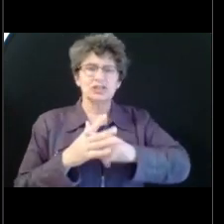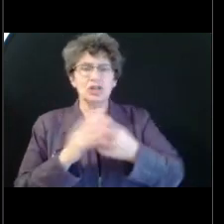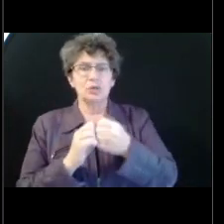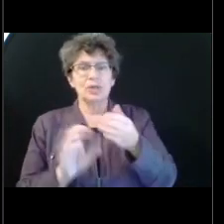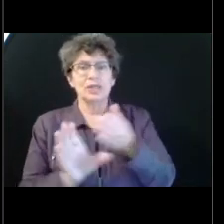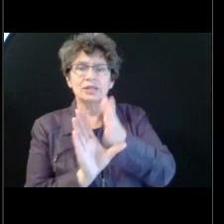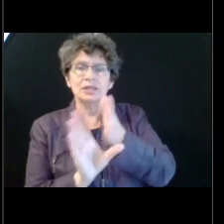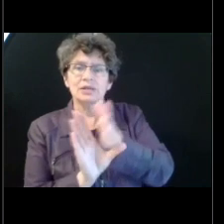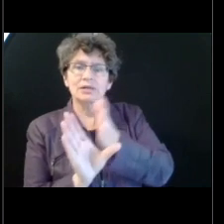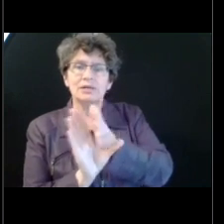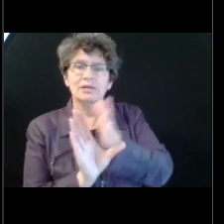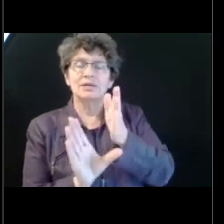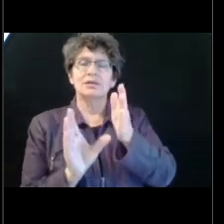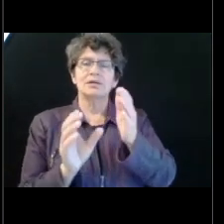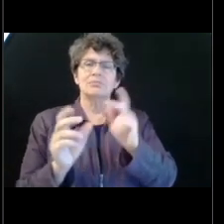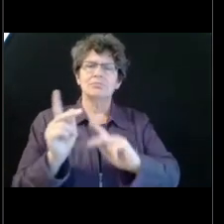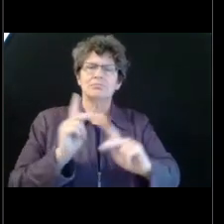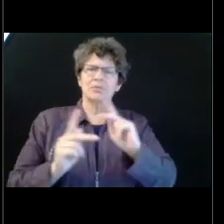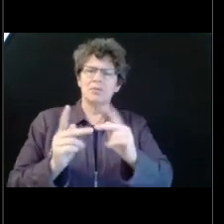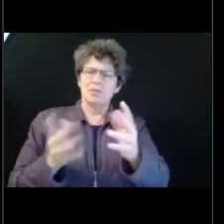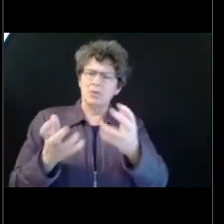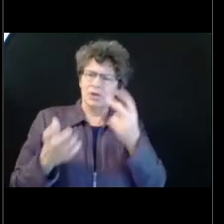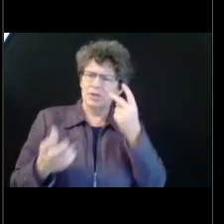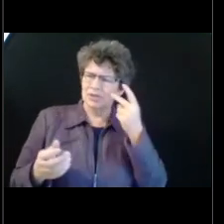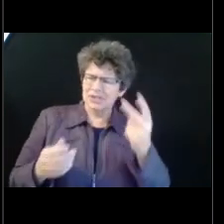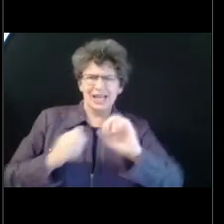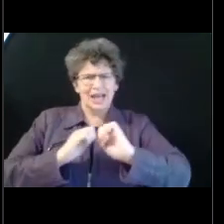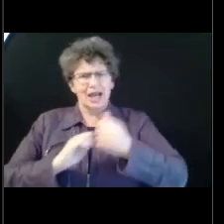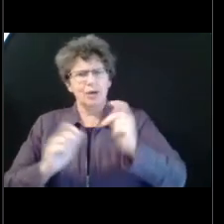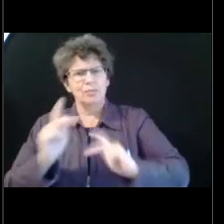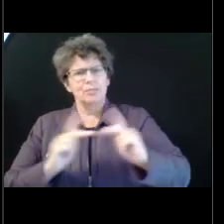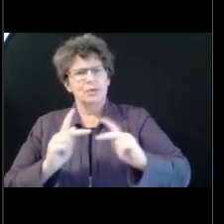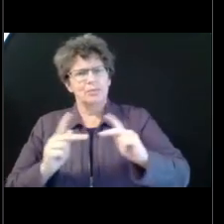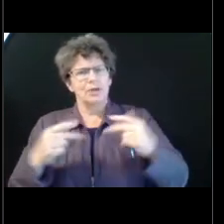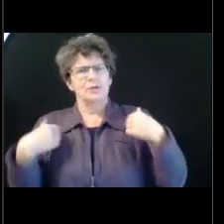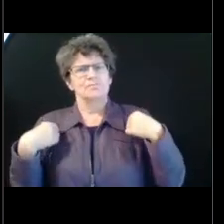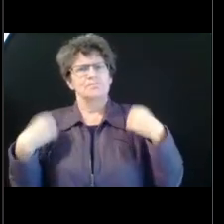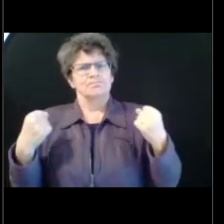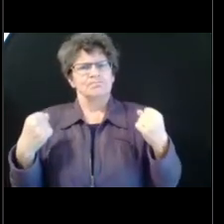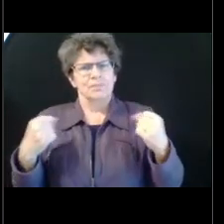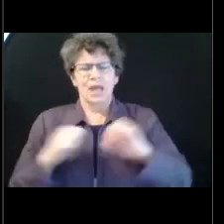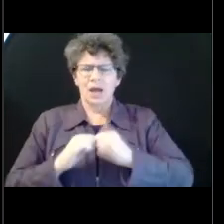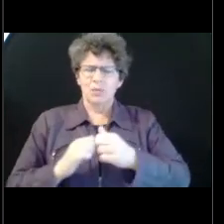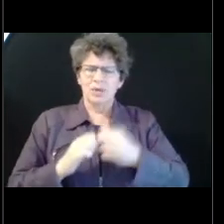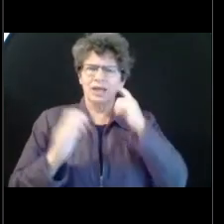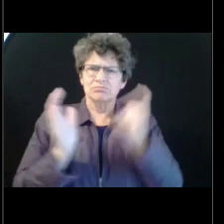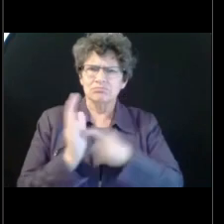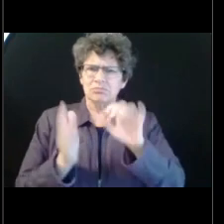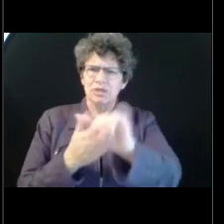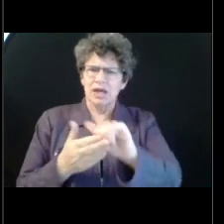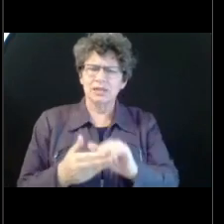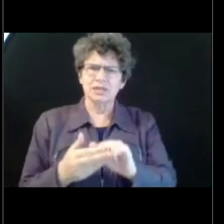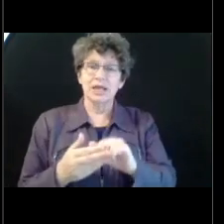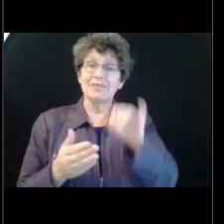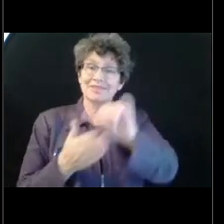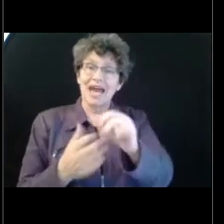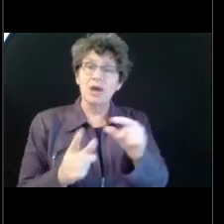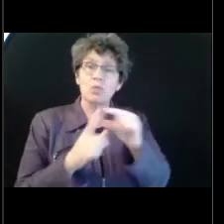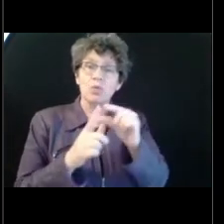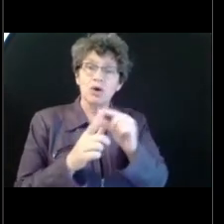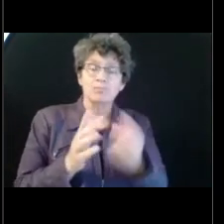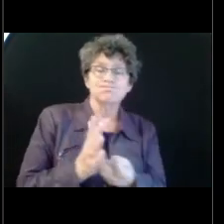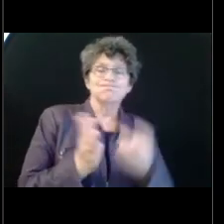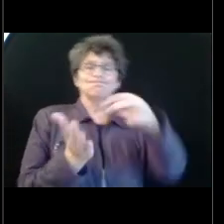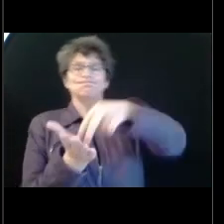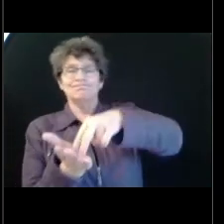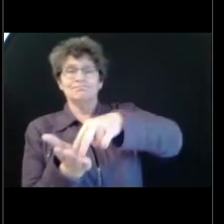social determinants of health picked up the concept and have gradually extended its use from the domain of mental health to health